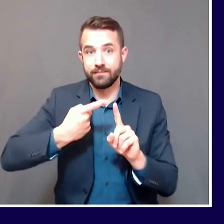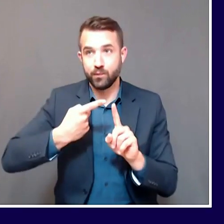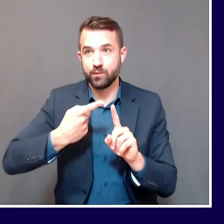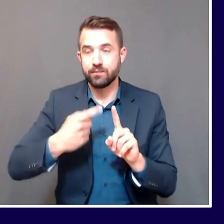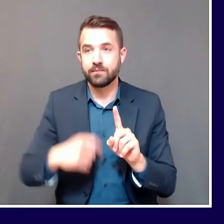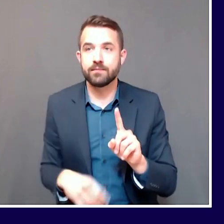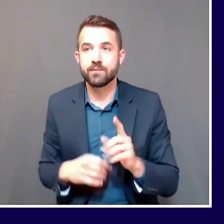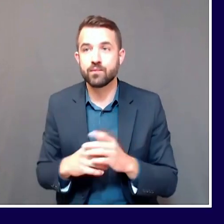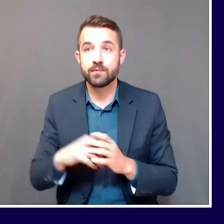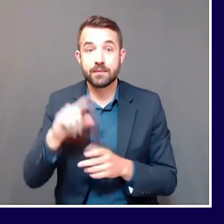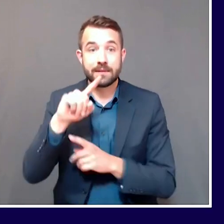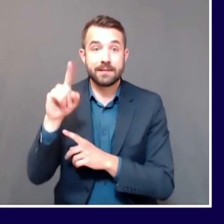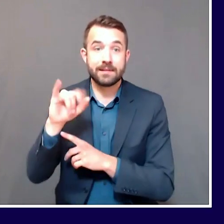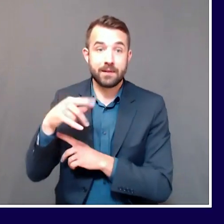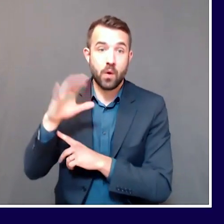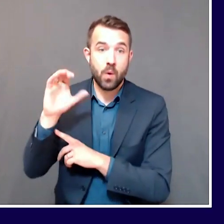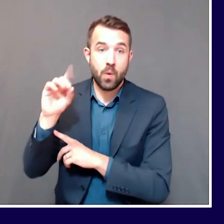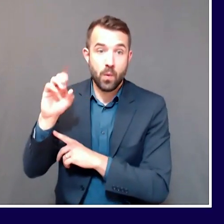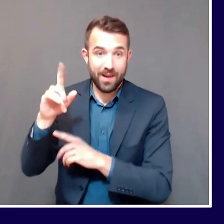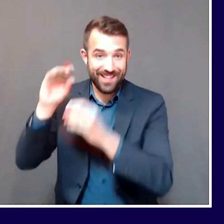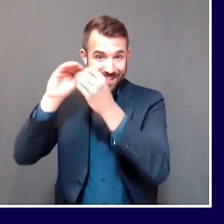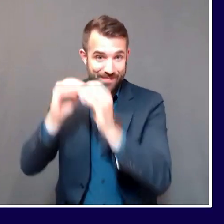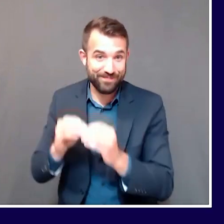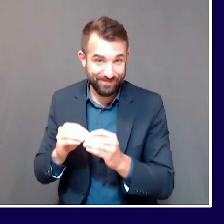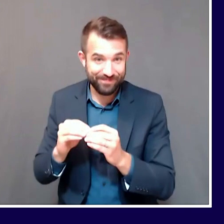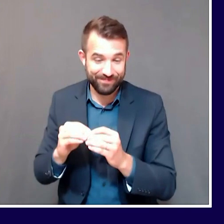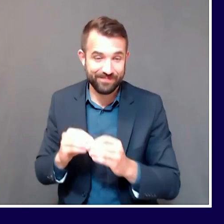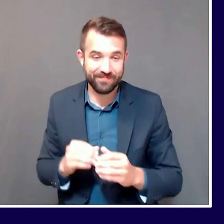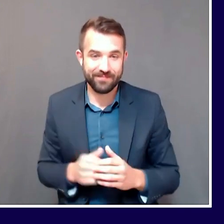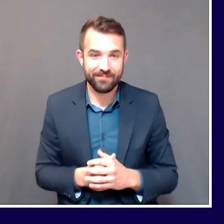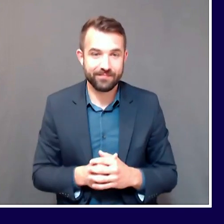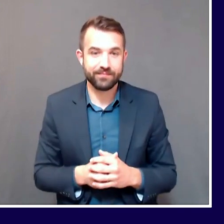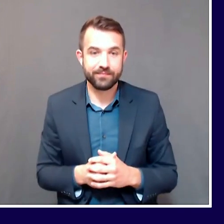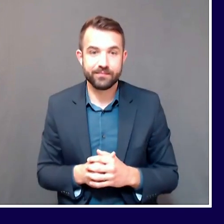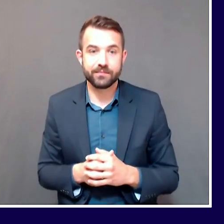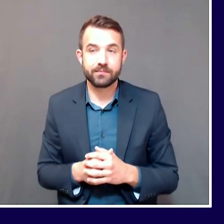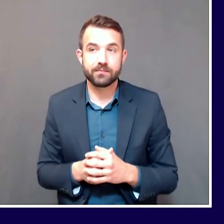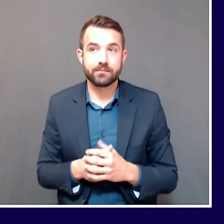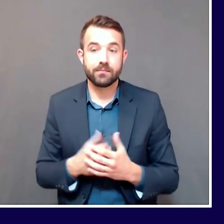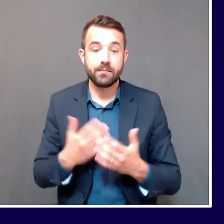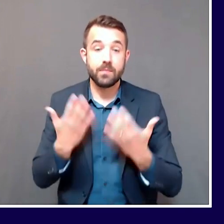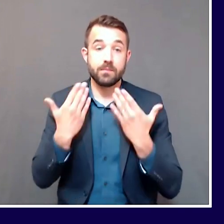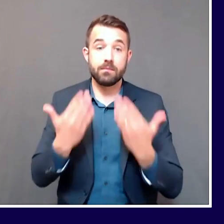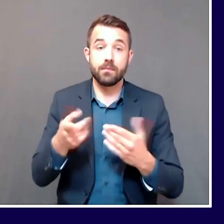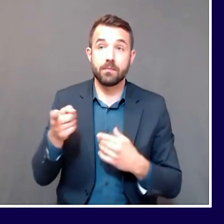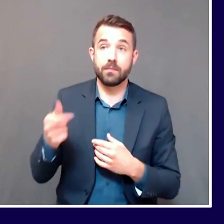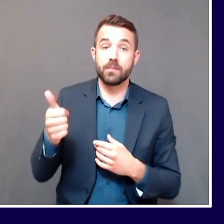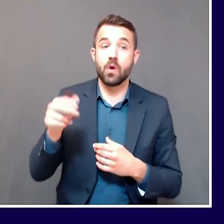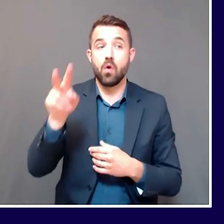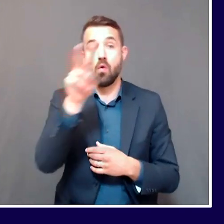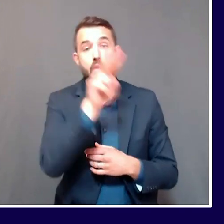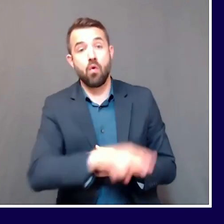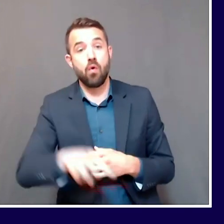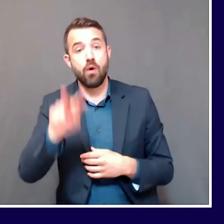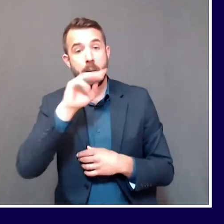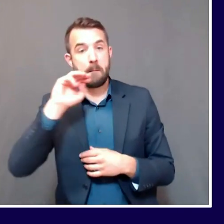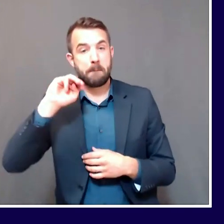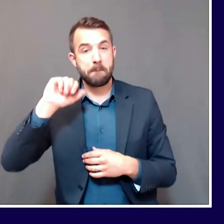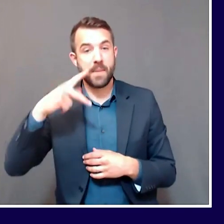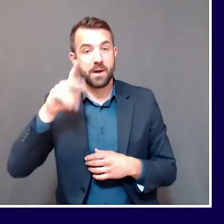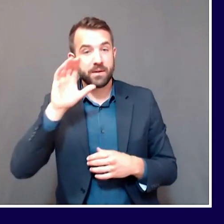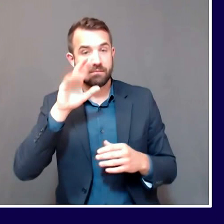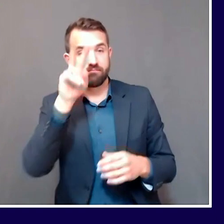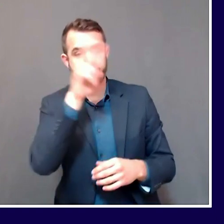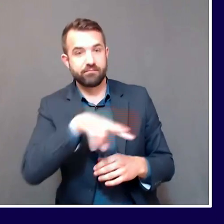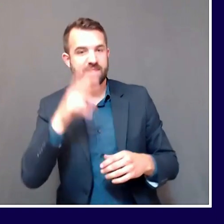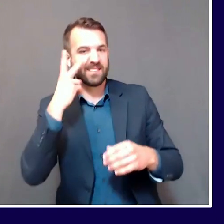code data. Just is there anything that you can see in that data that tells you a little bit more about how the disease